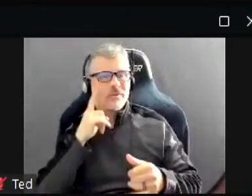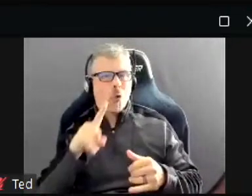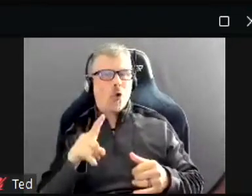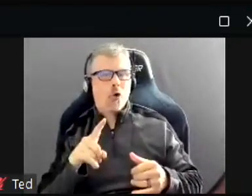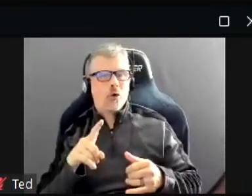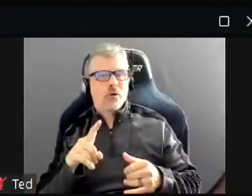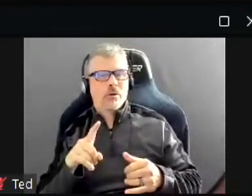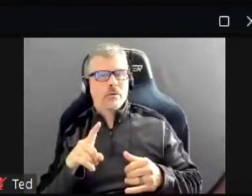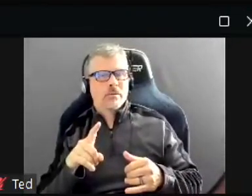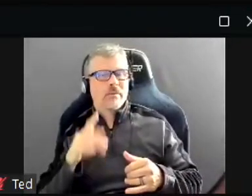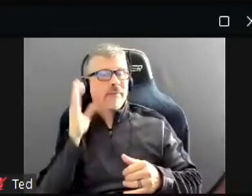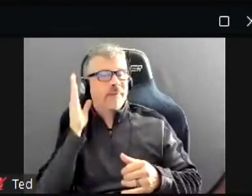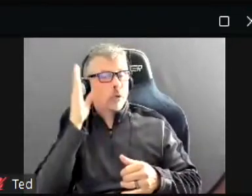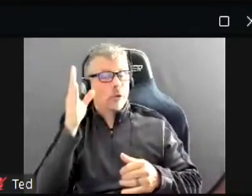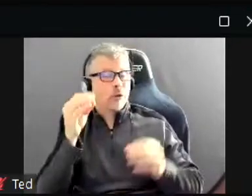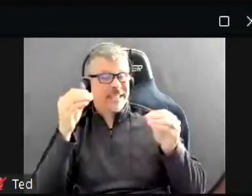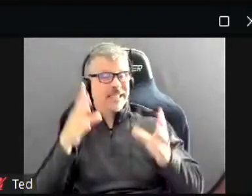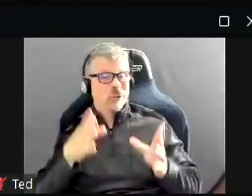beneficial.